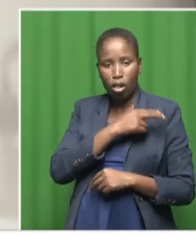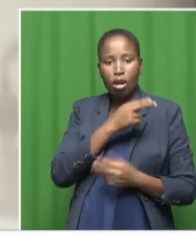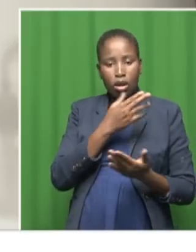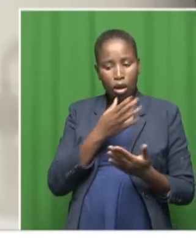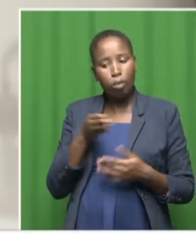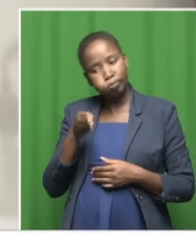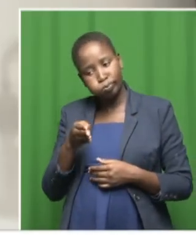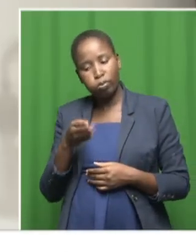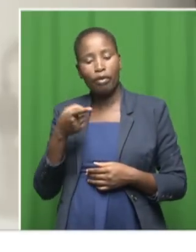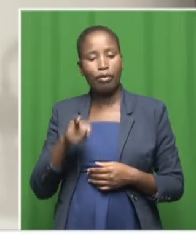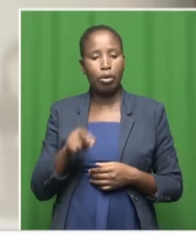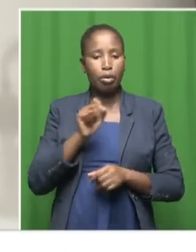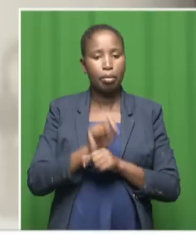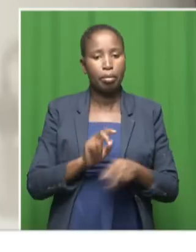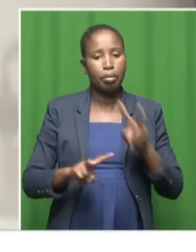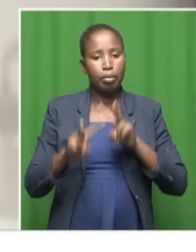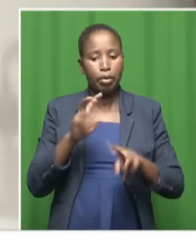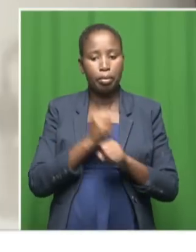ensuring that